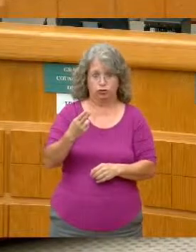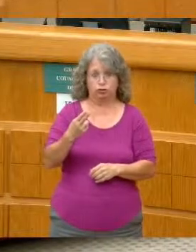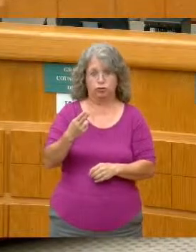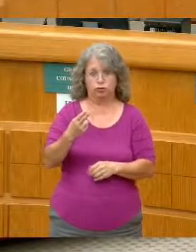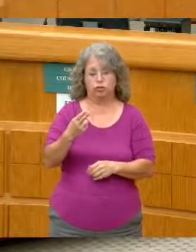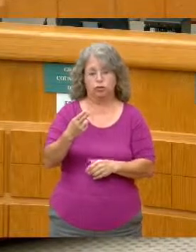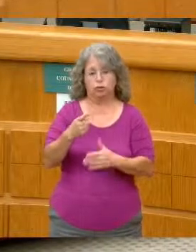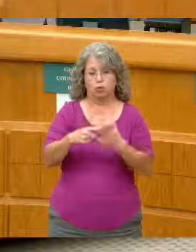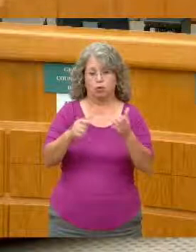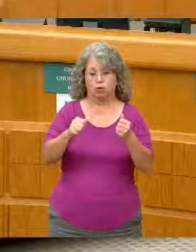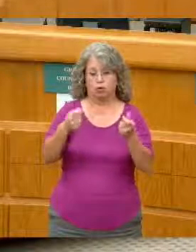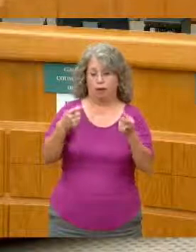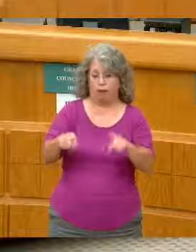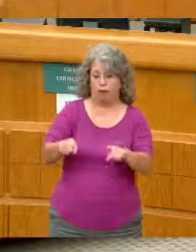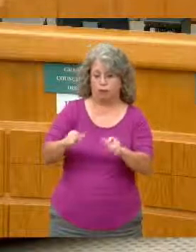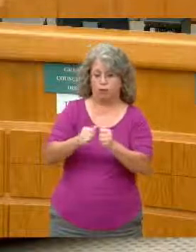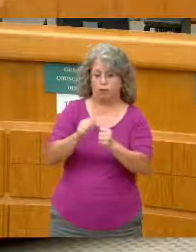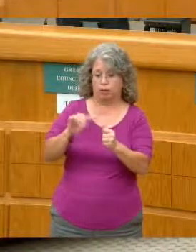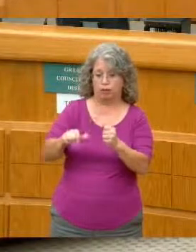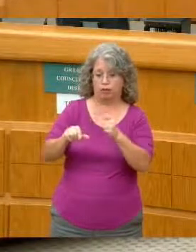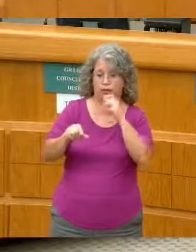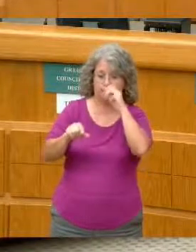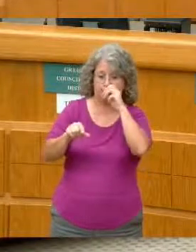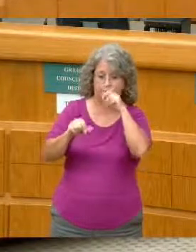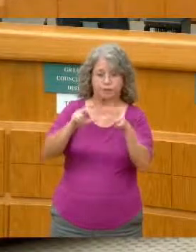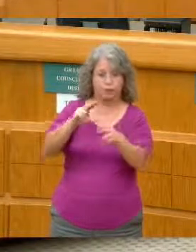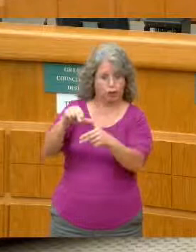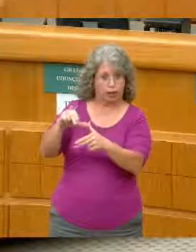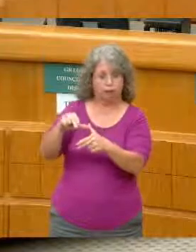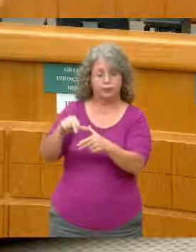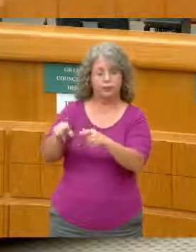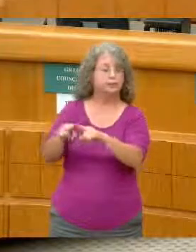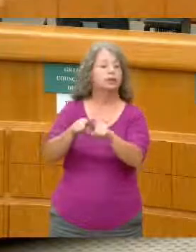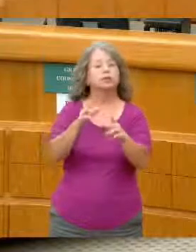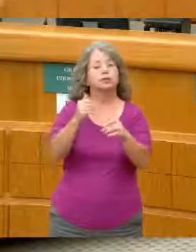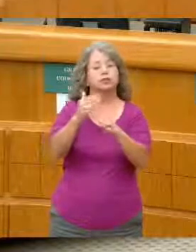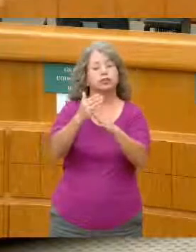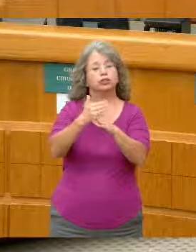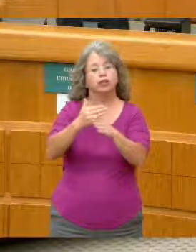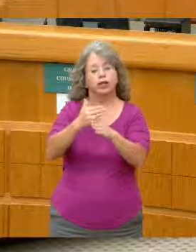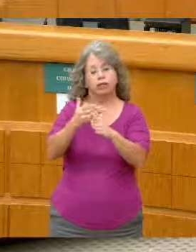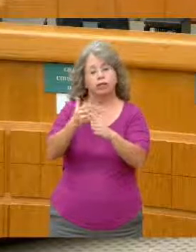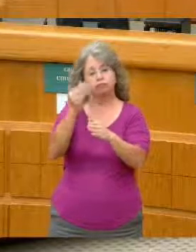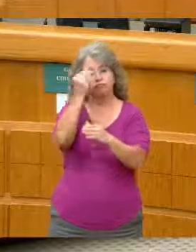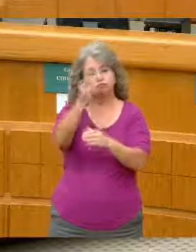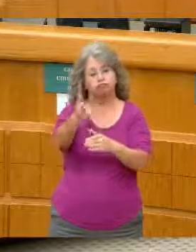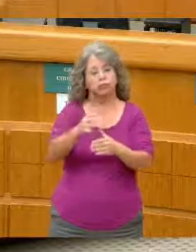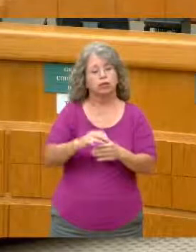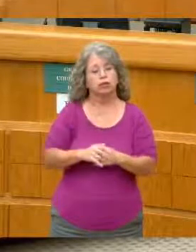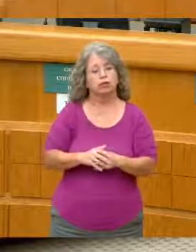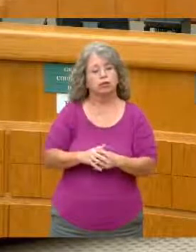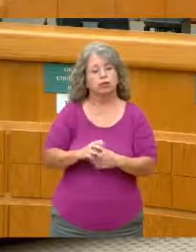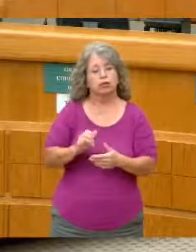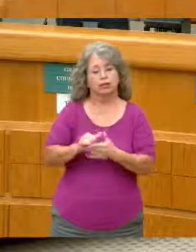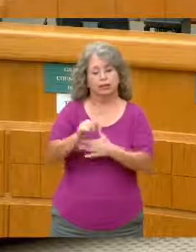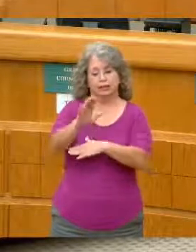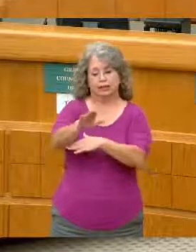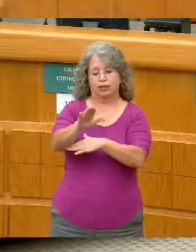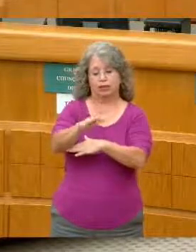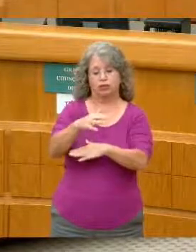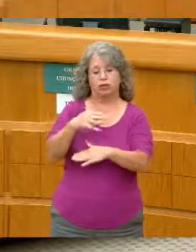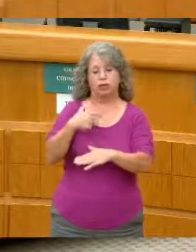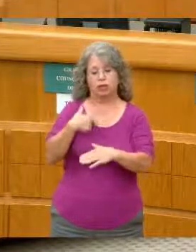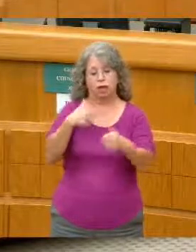impacts for these types of events when they occur in the Gulf. And I also want to share with you that this afternoon